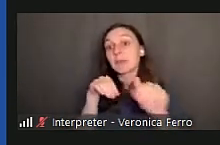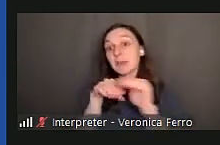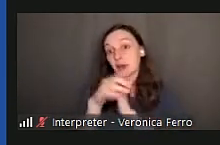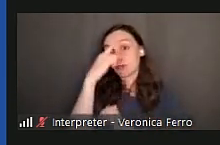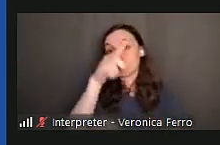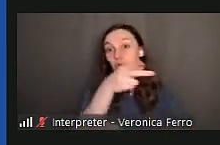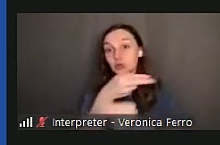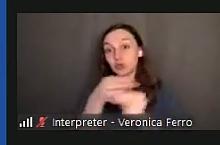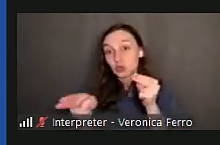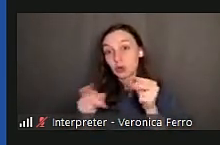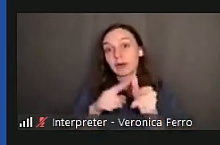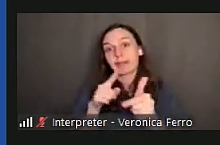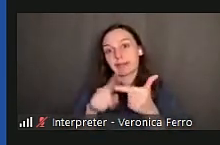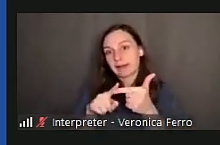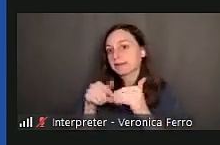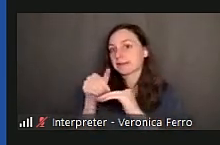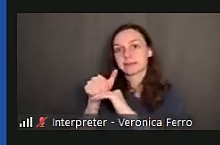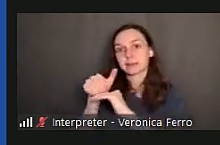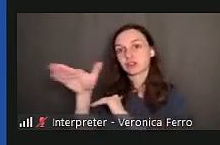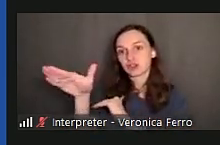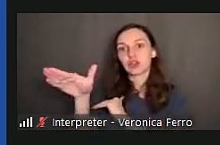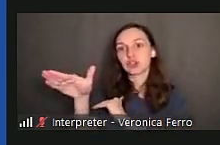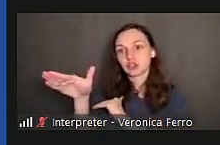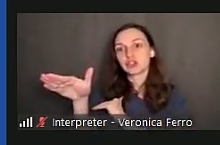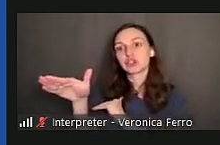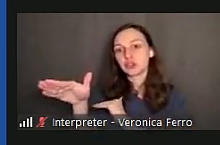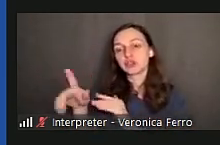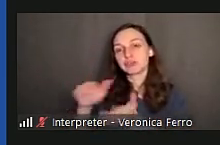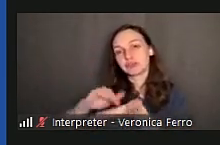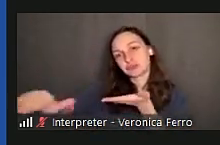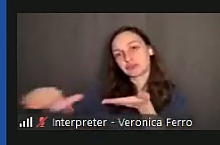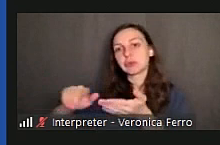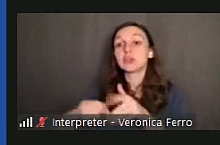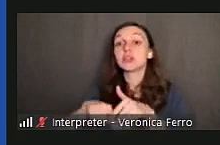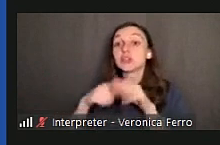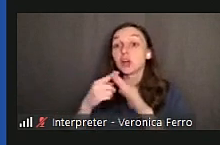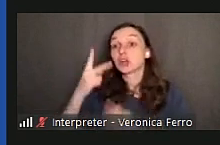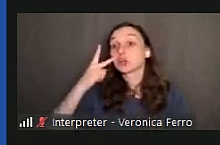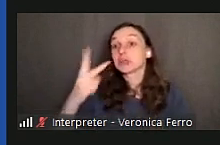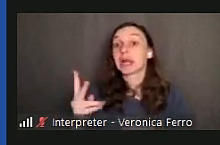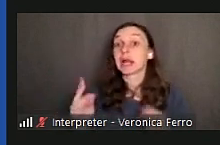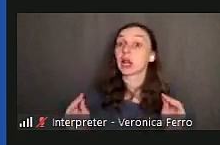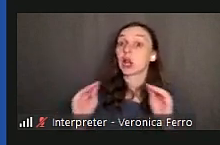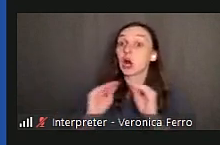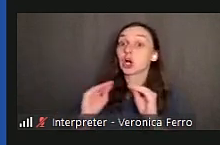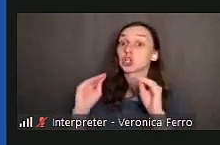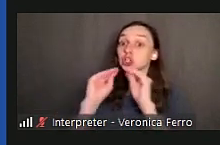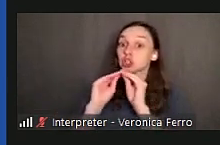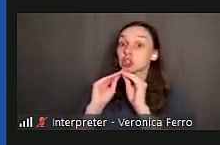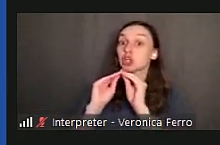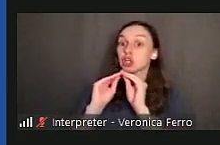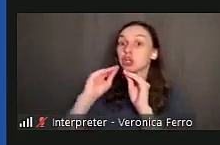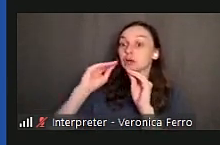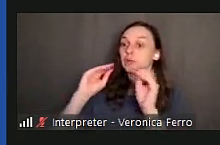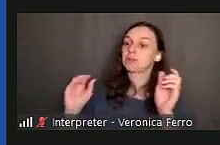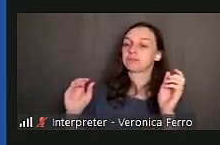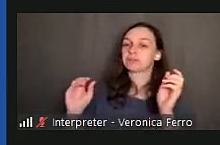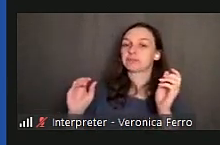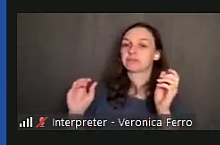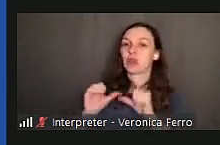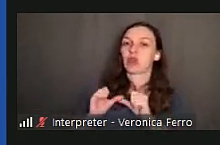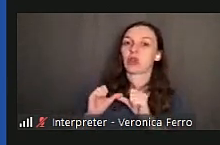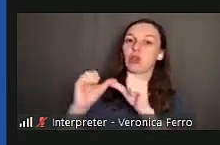time and then discharged, and they're starting to see a larger number of just kind of long stay patients in the